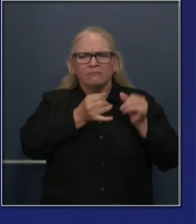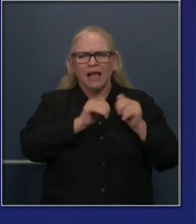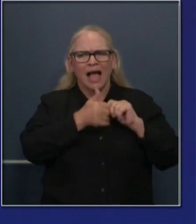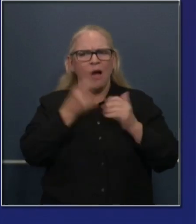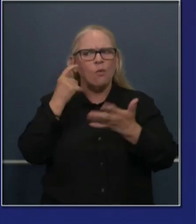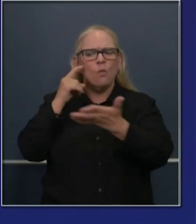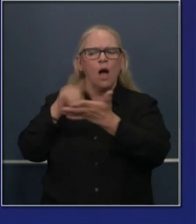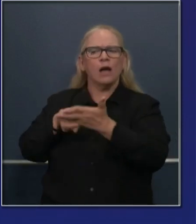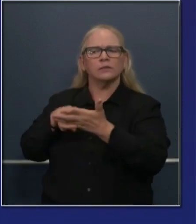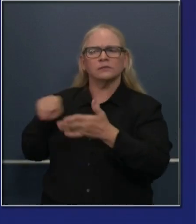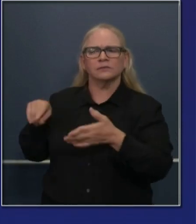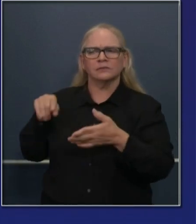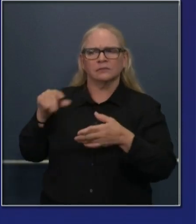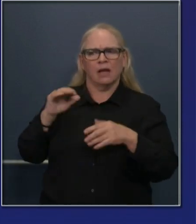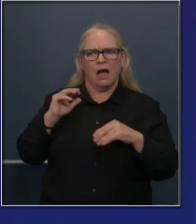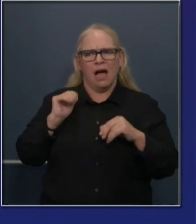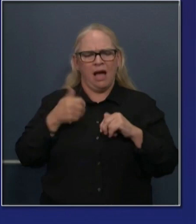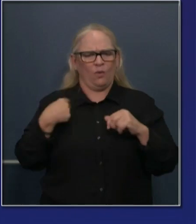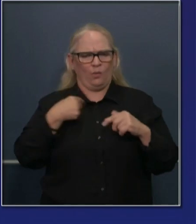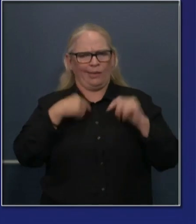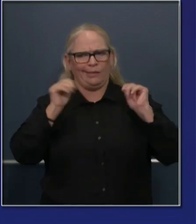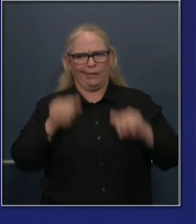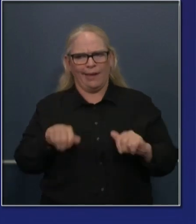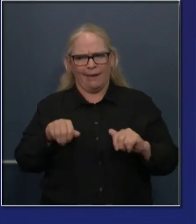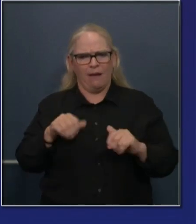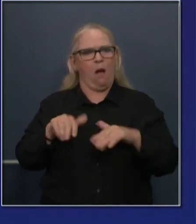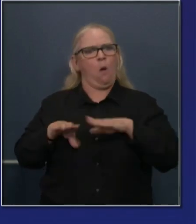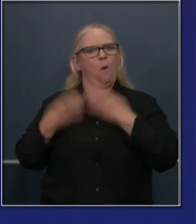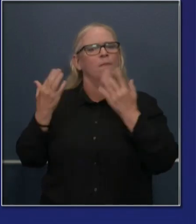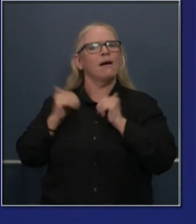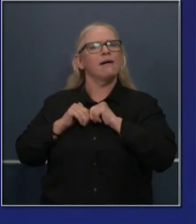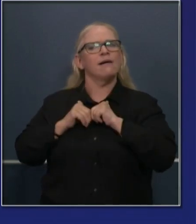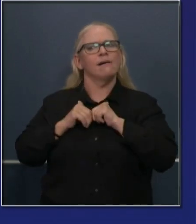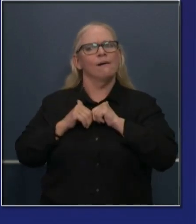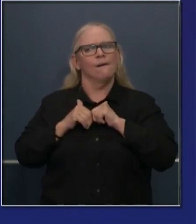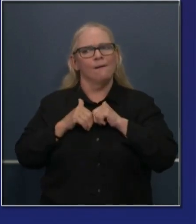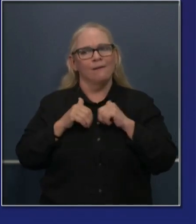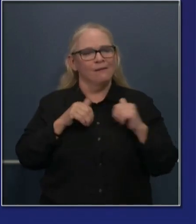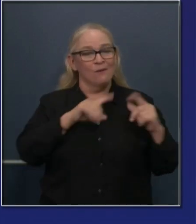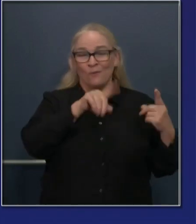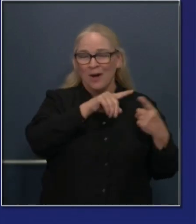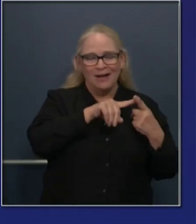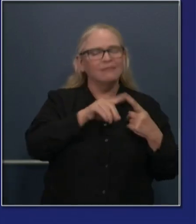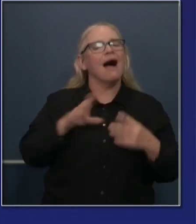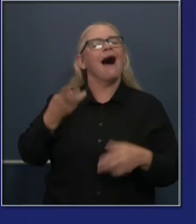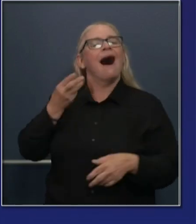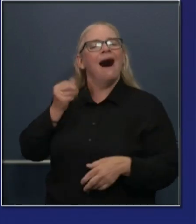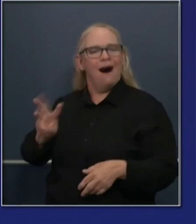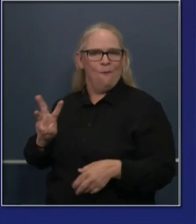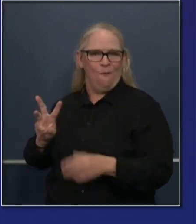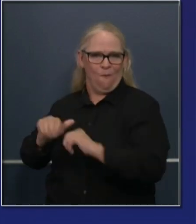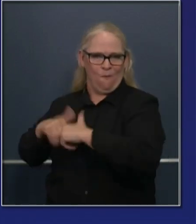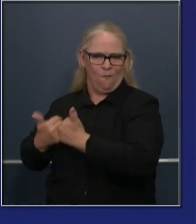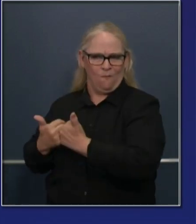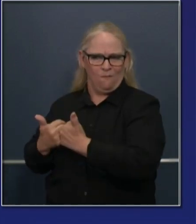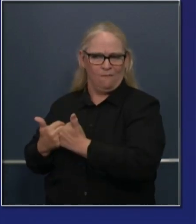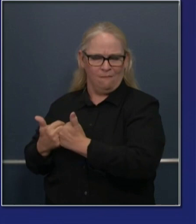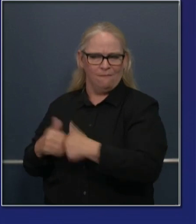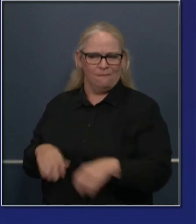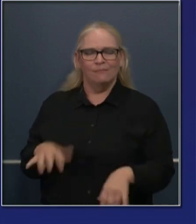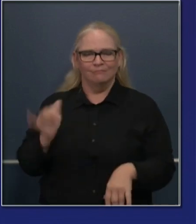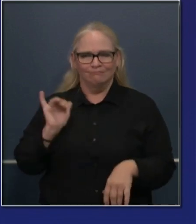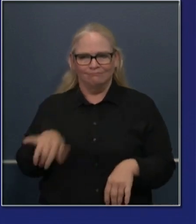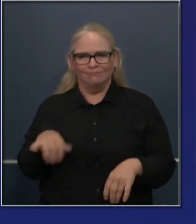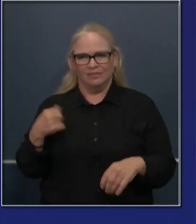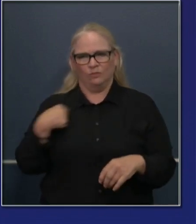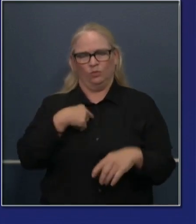a responsibility to now really call that out and do more in this space. And that's exactly what